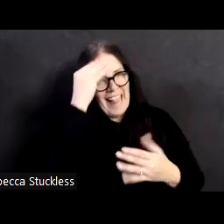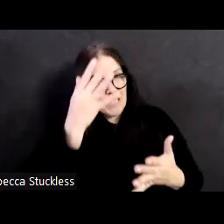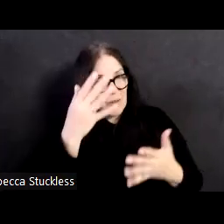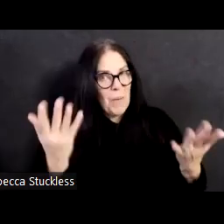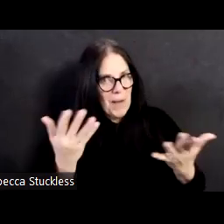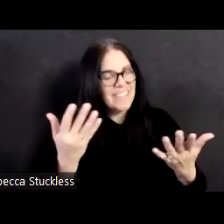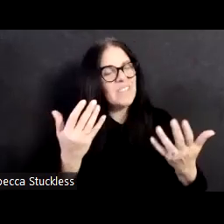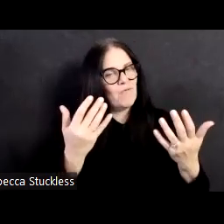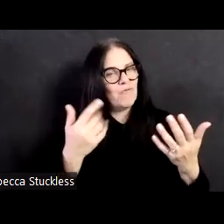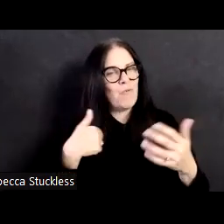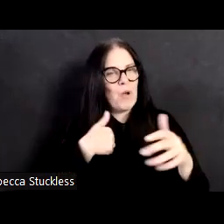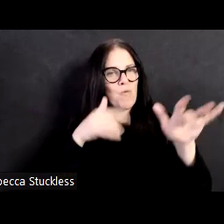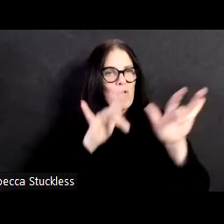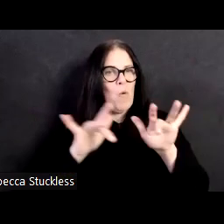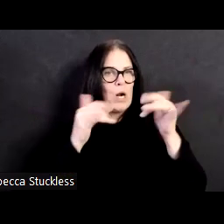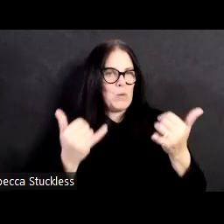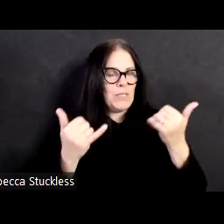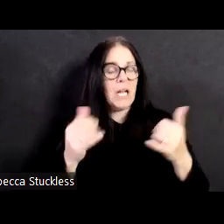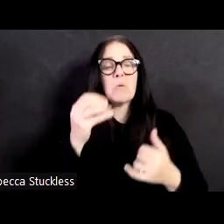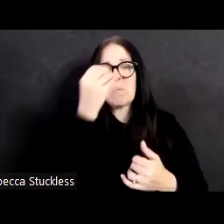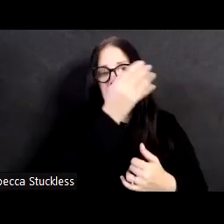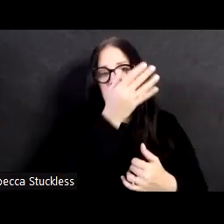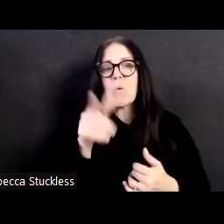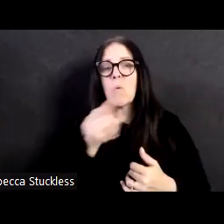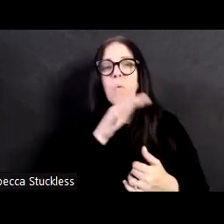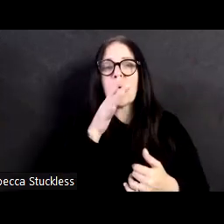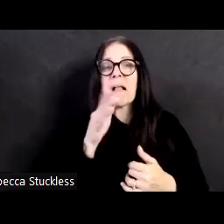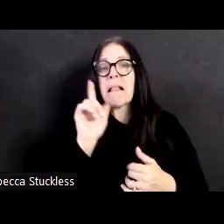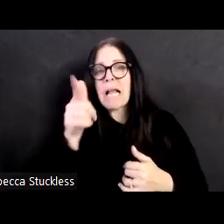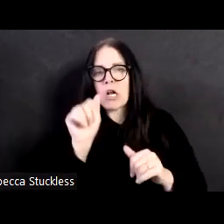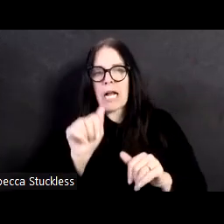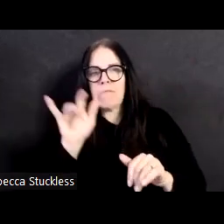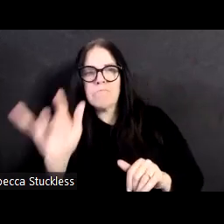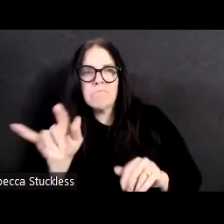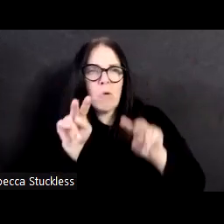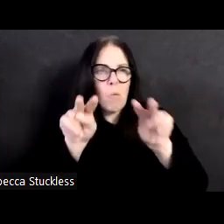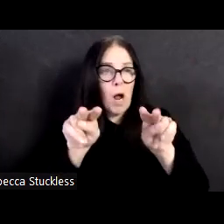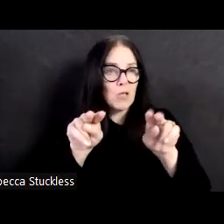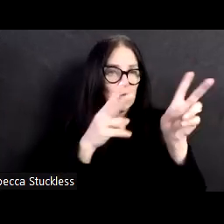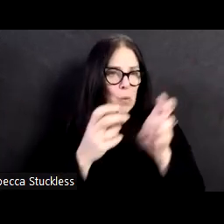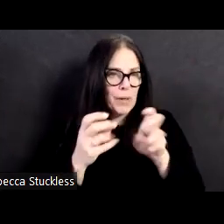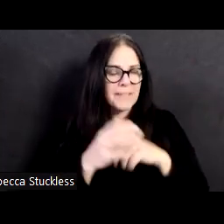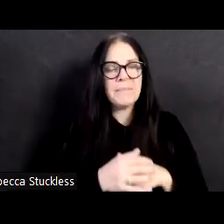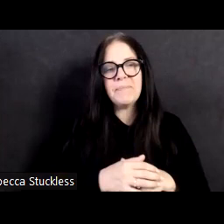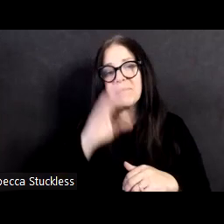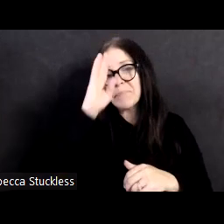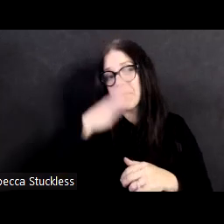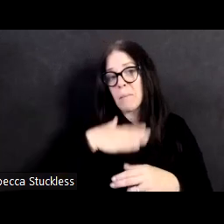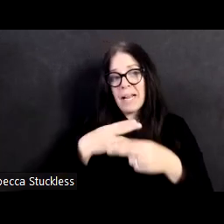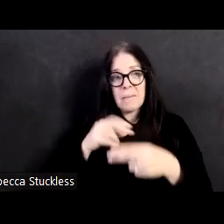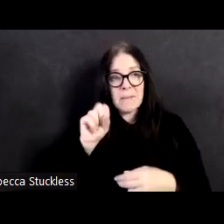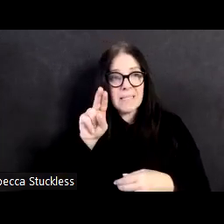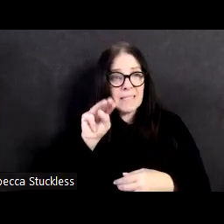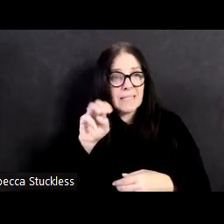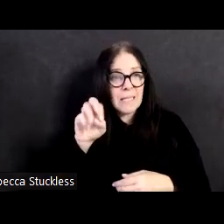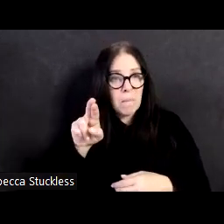session. So please know that you'll be able to find this recording later. My name is Summer Burton, and I'm